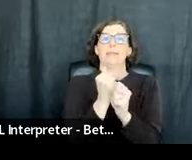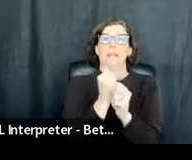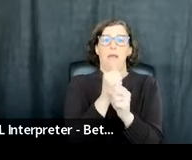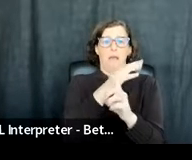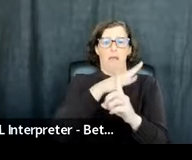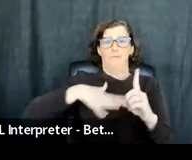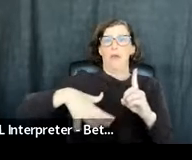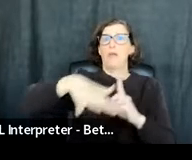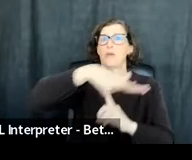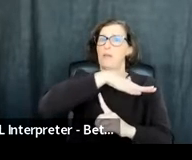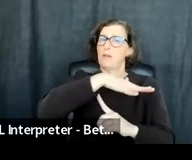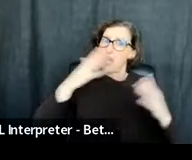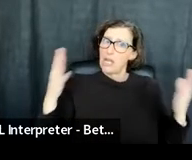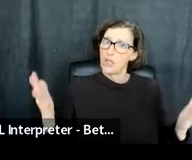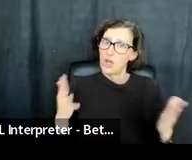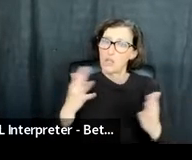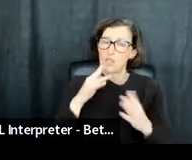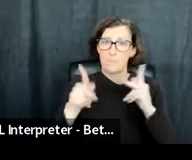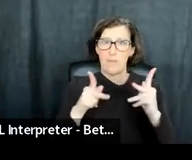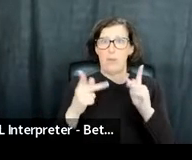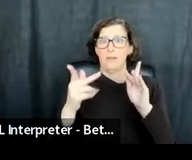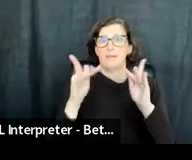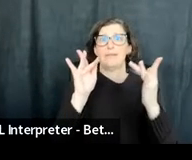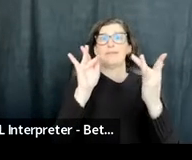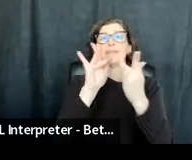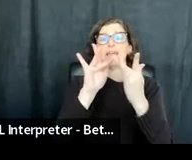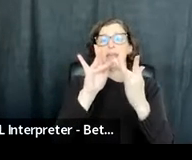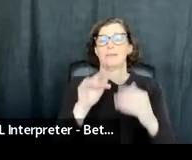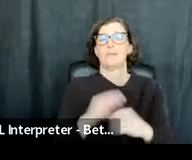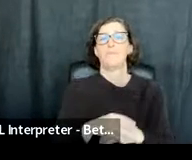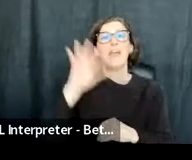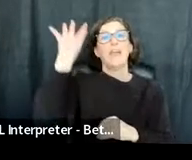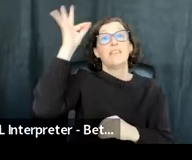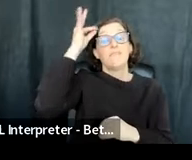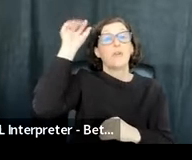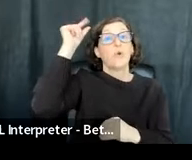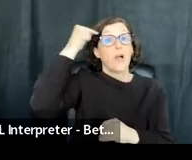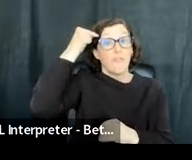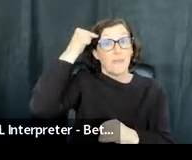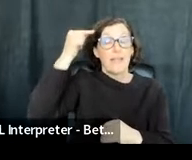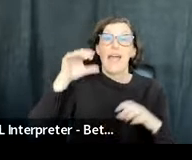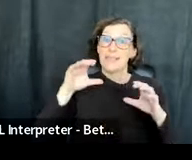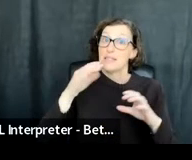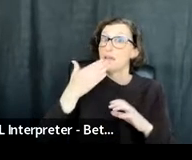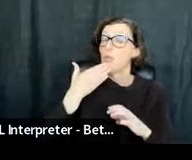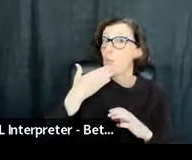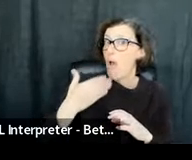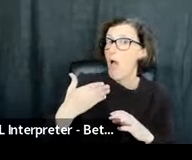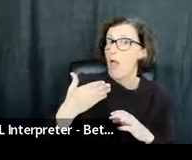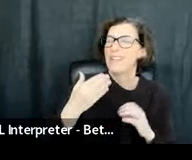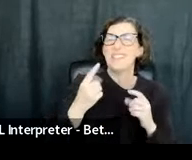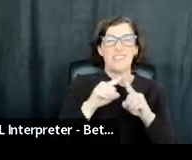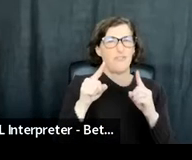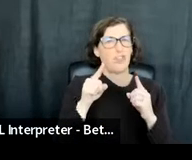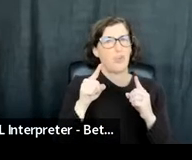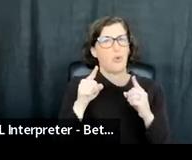climate that encourages people to reach out. Federal government has done this very well in a lot of ways, has